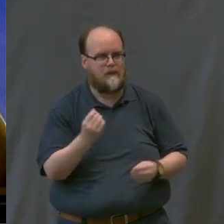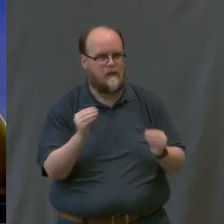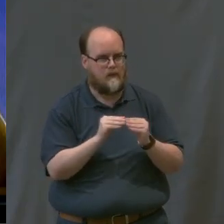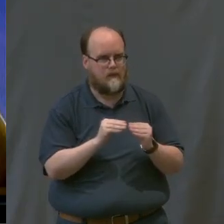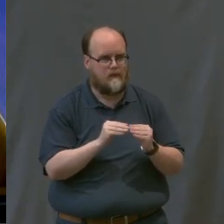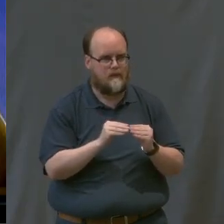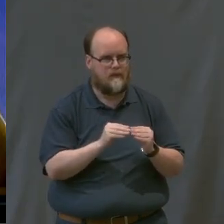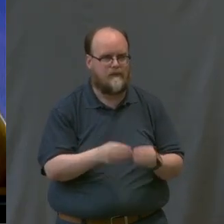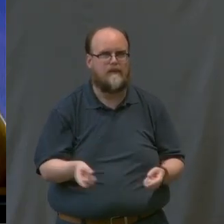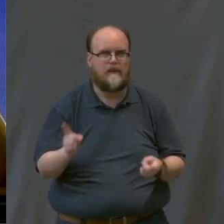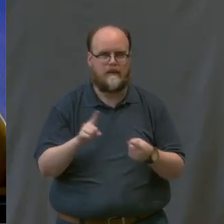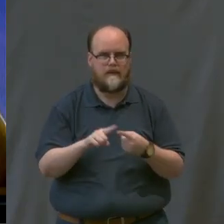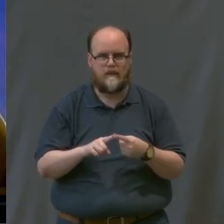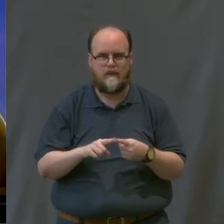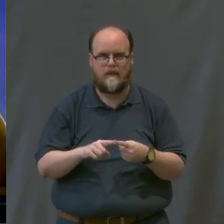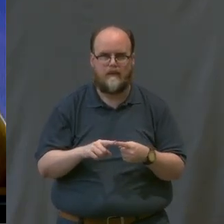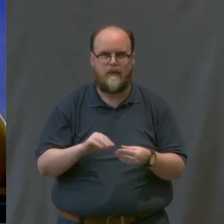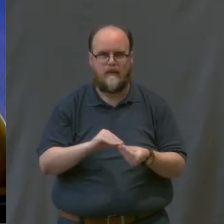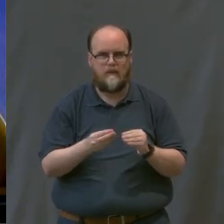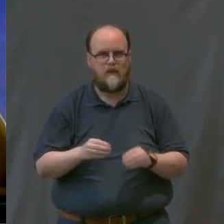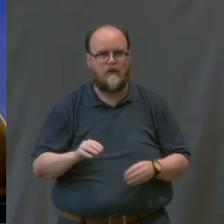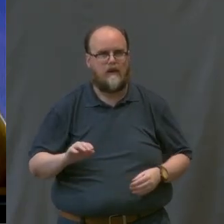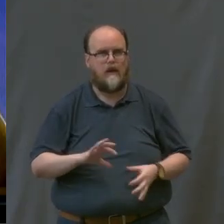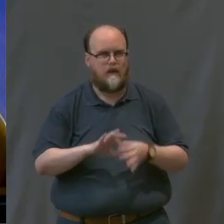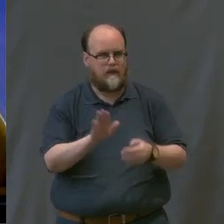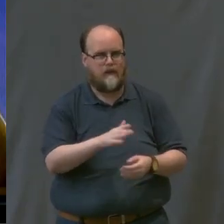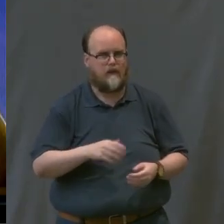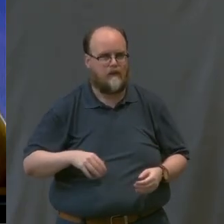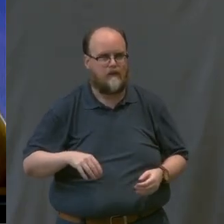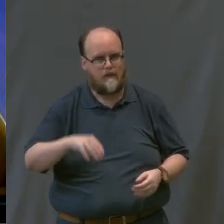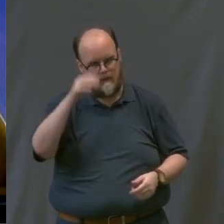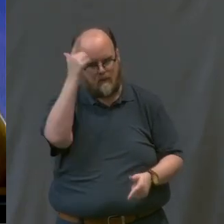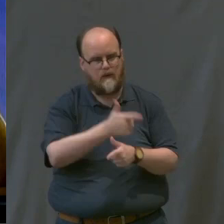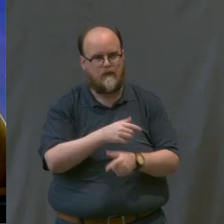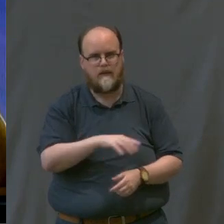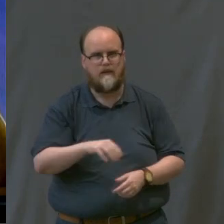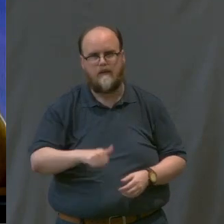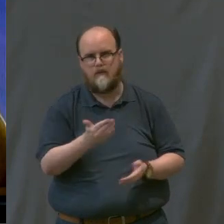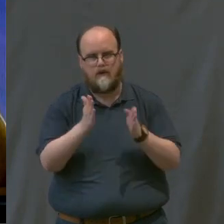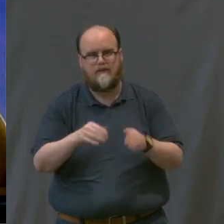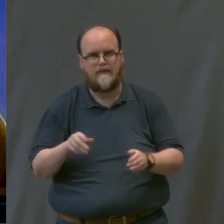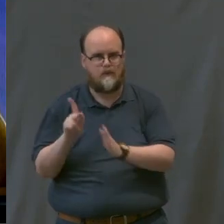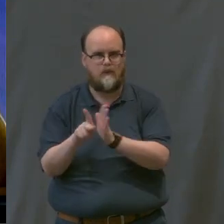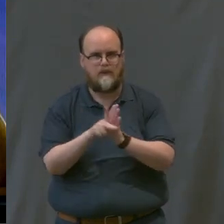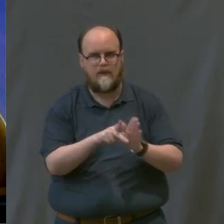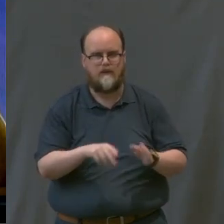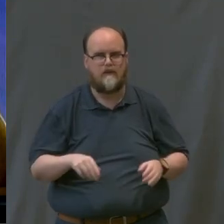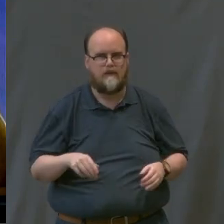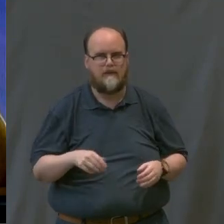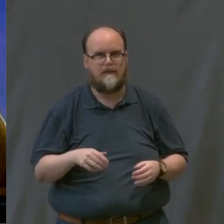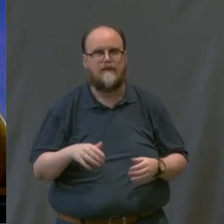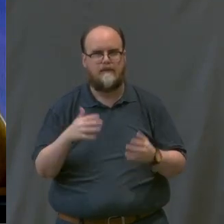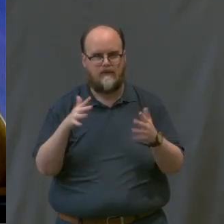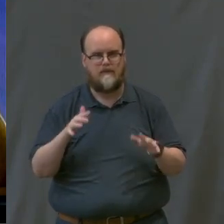longer, until both the number of their fellow servants and their brethren, who would be killed as they were, was